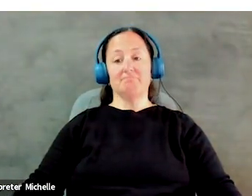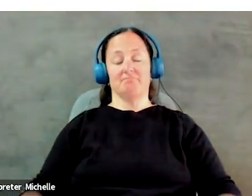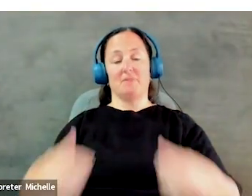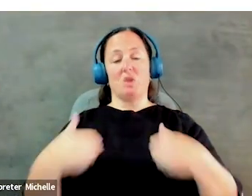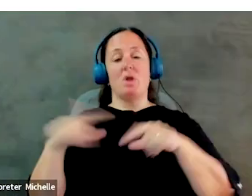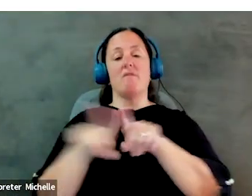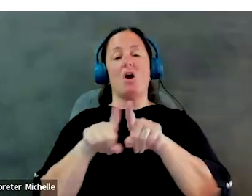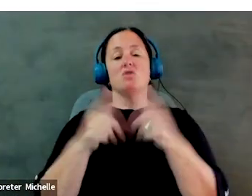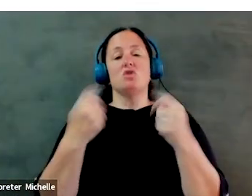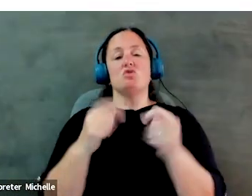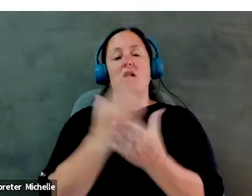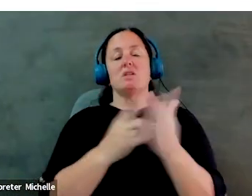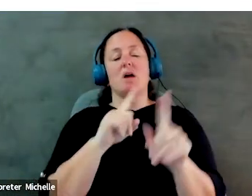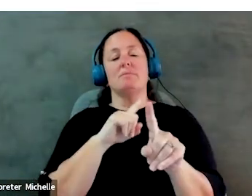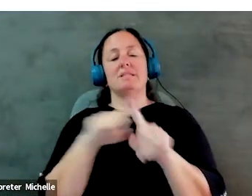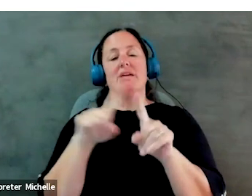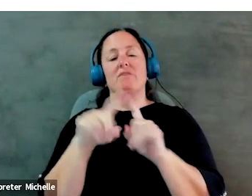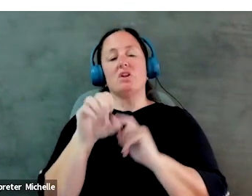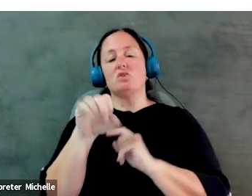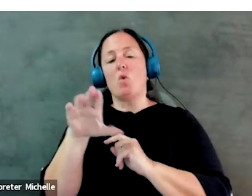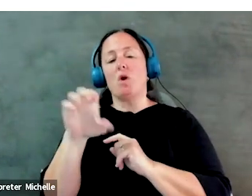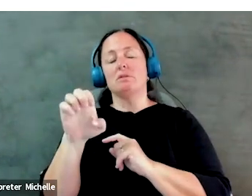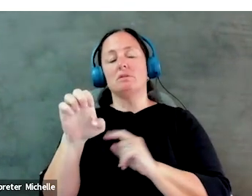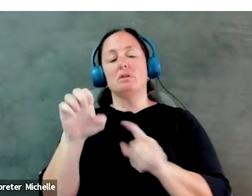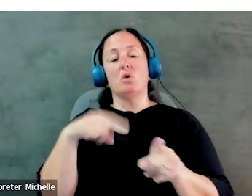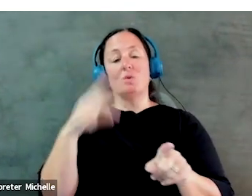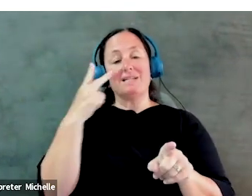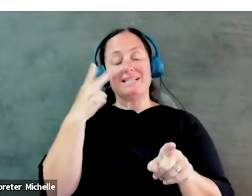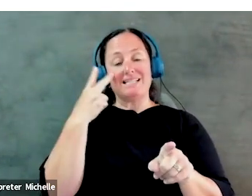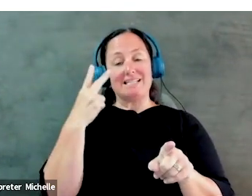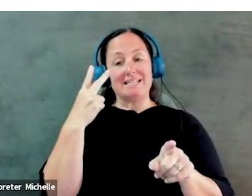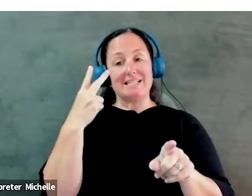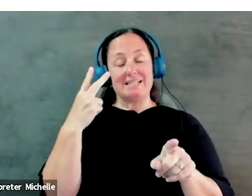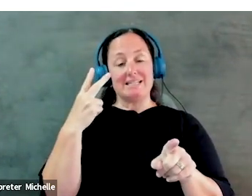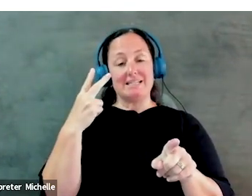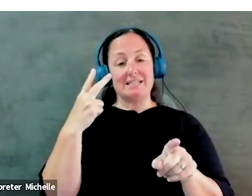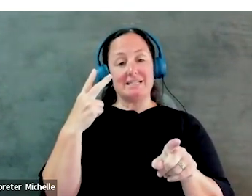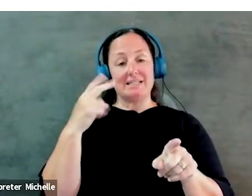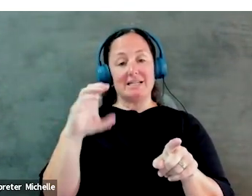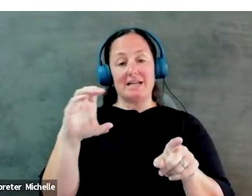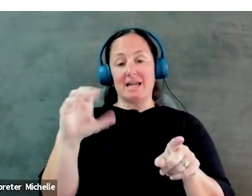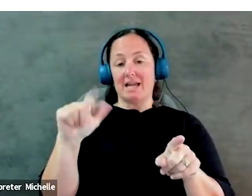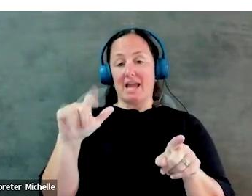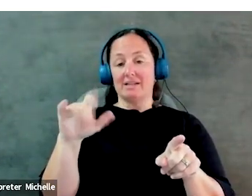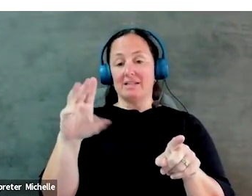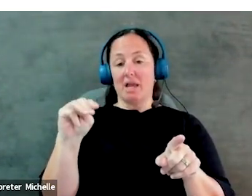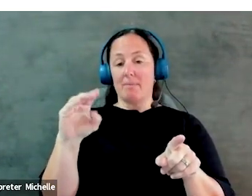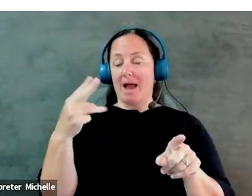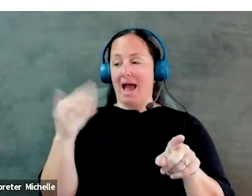We have also tried some sources, and we see that calcium hydroxide